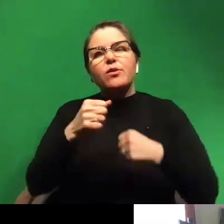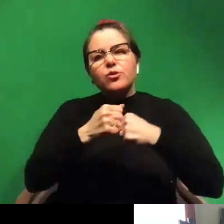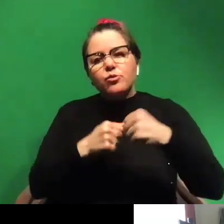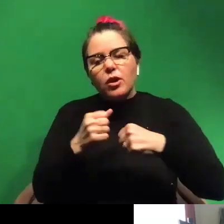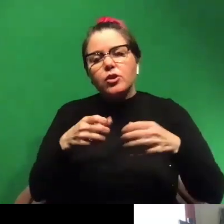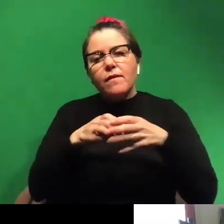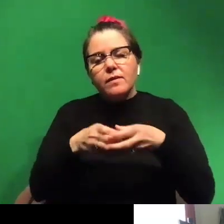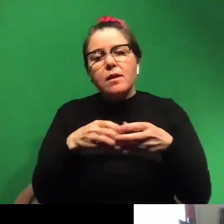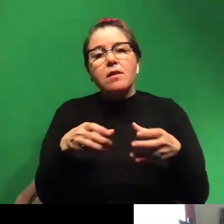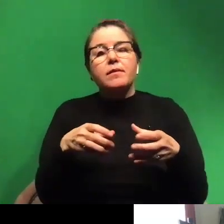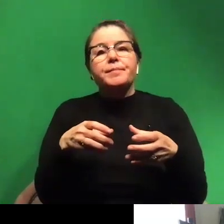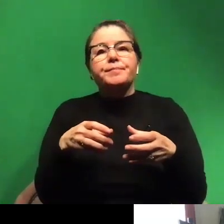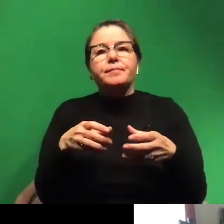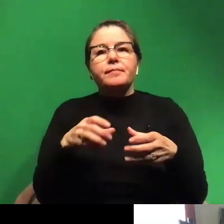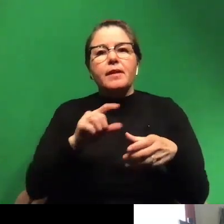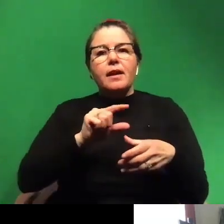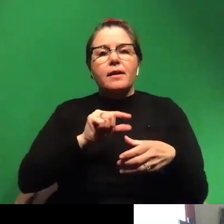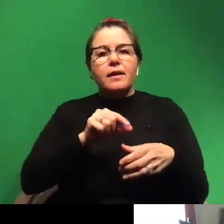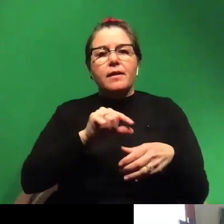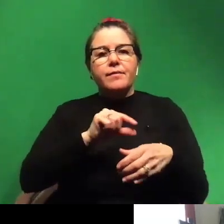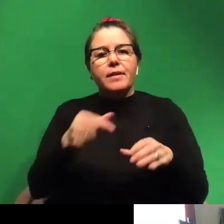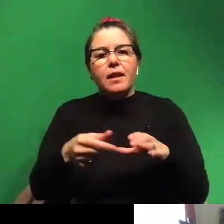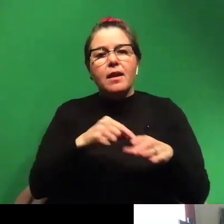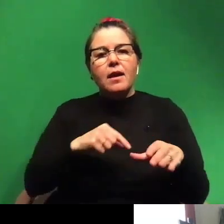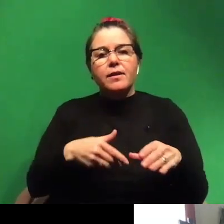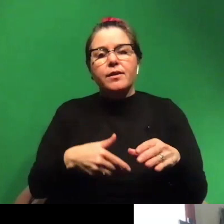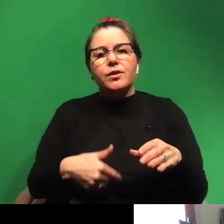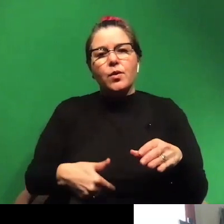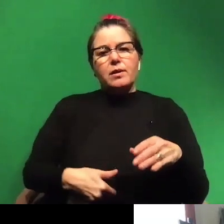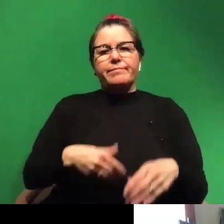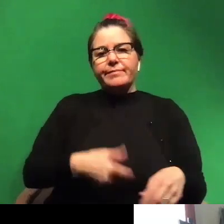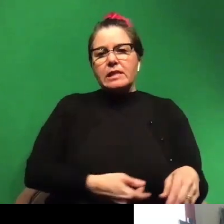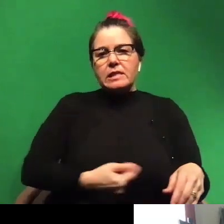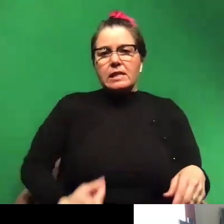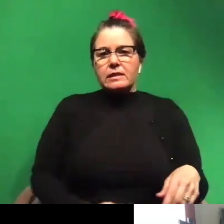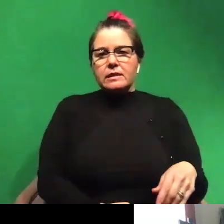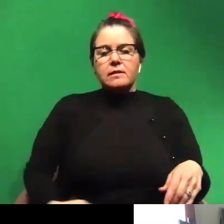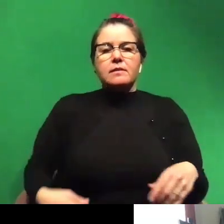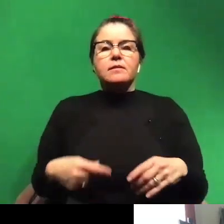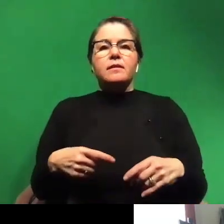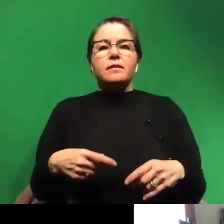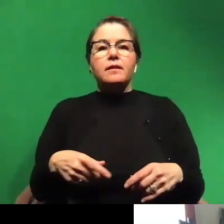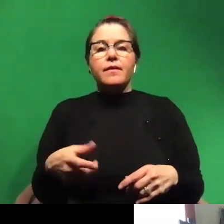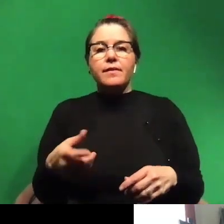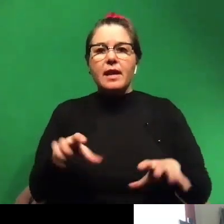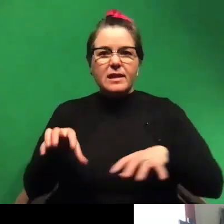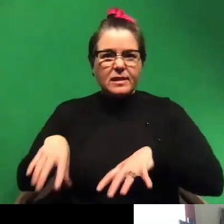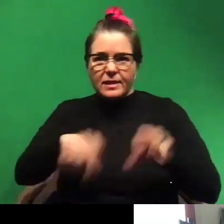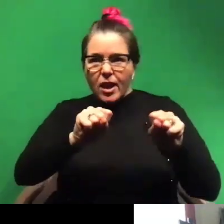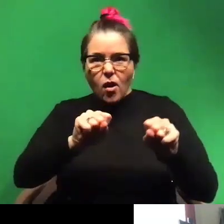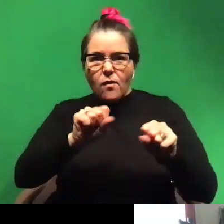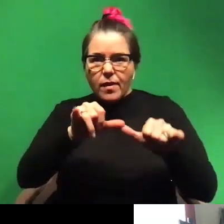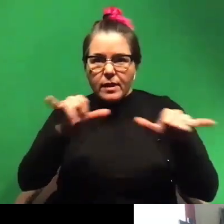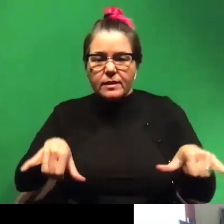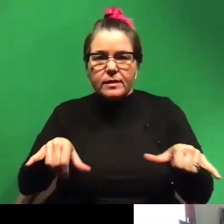cells that are lining your like intestines, they take over that system and